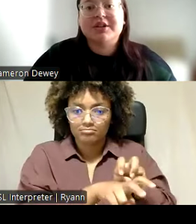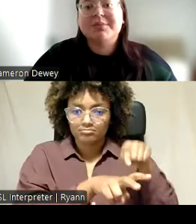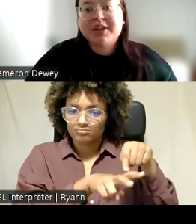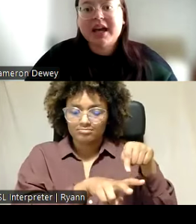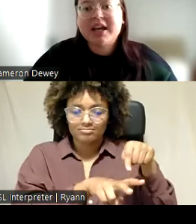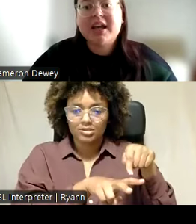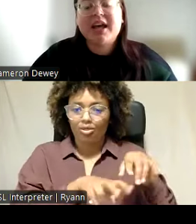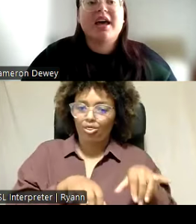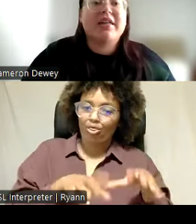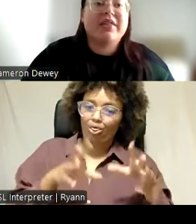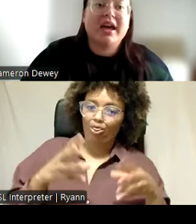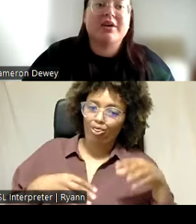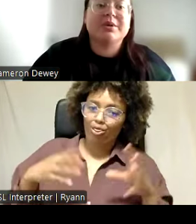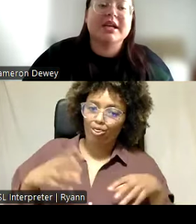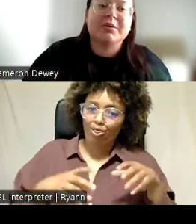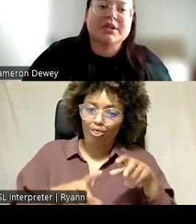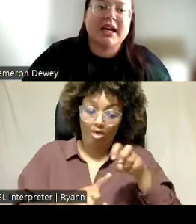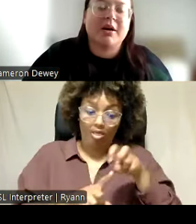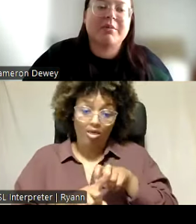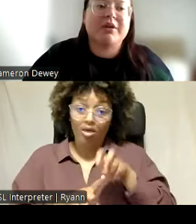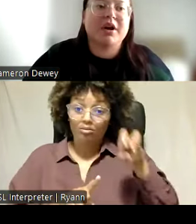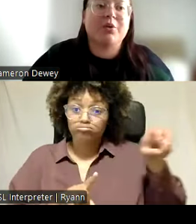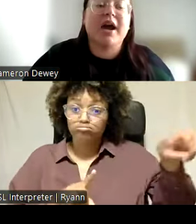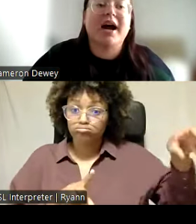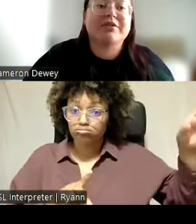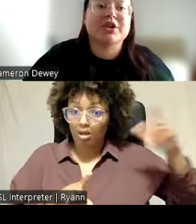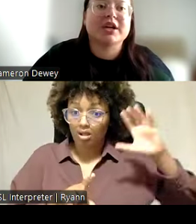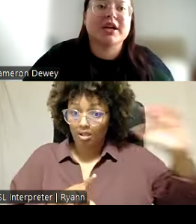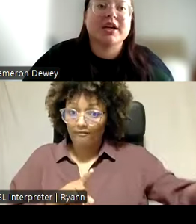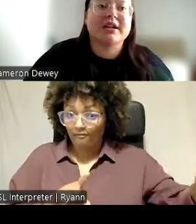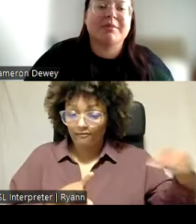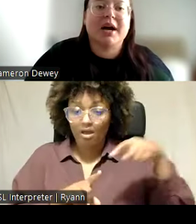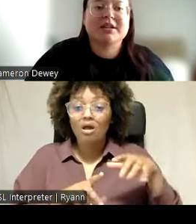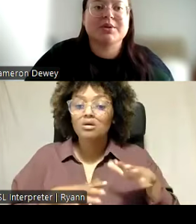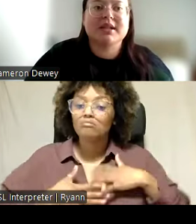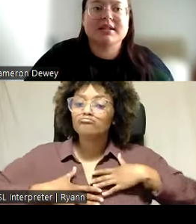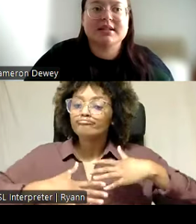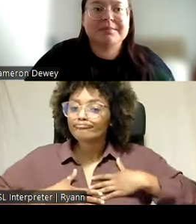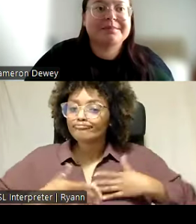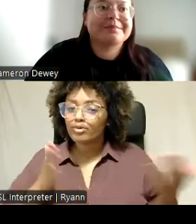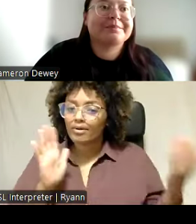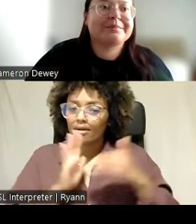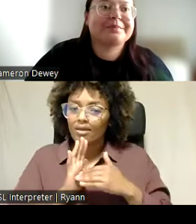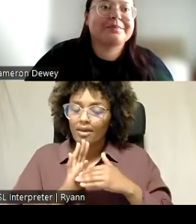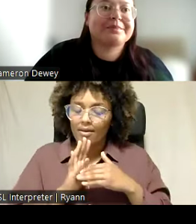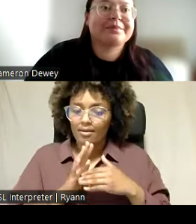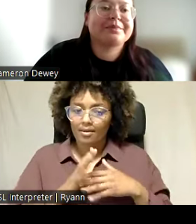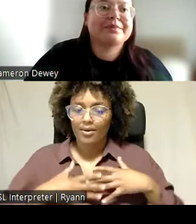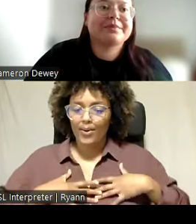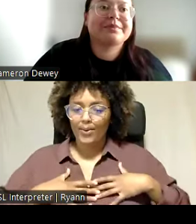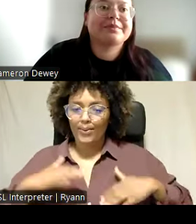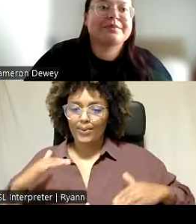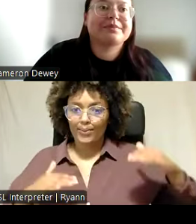slowly start to breathe again. And then it was able to get up and run away after it had come back to its senses.